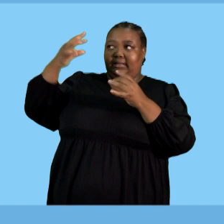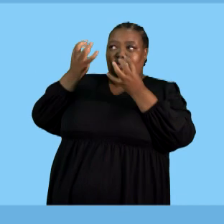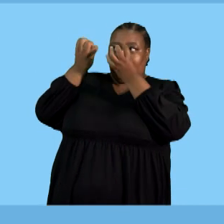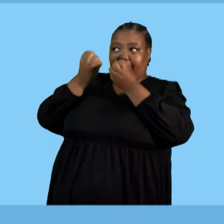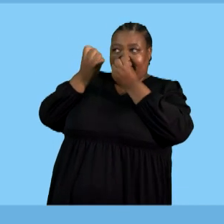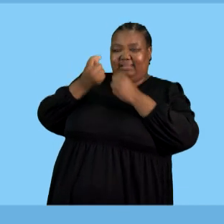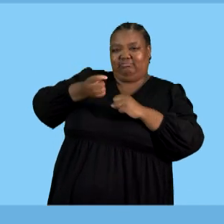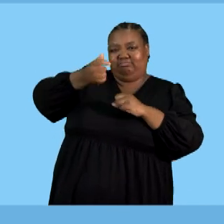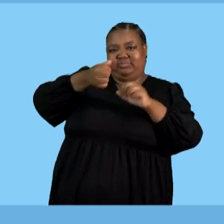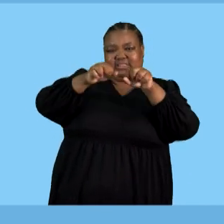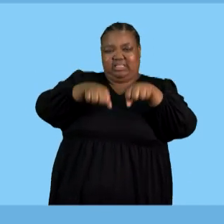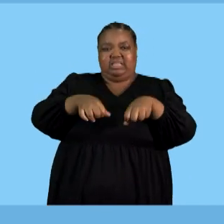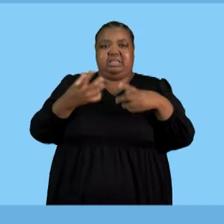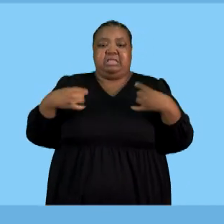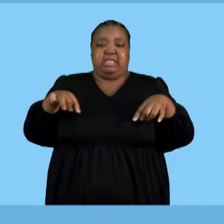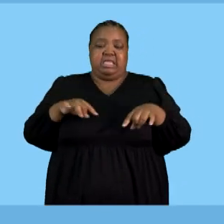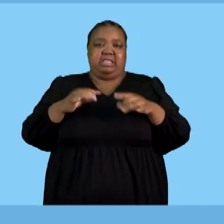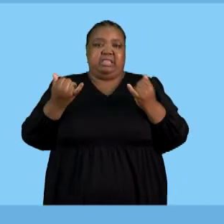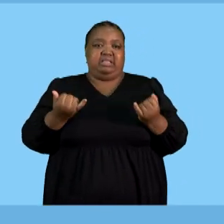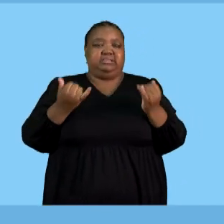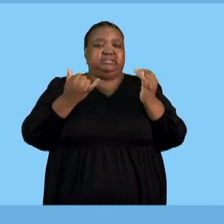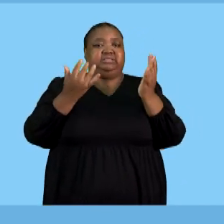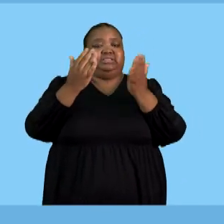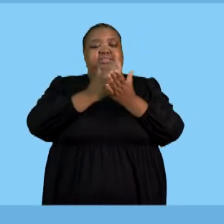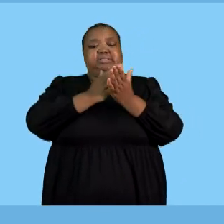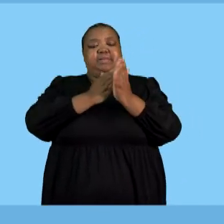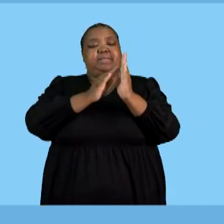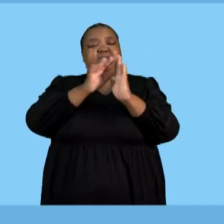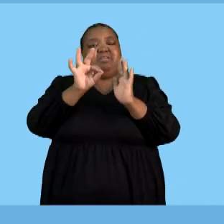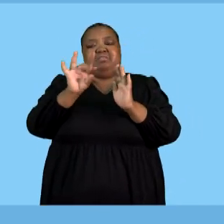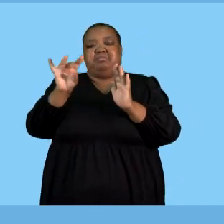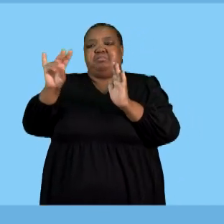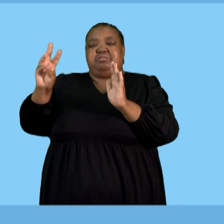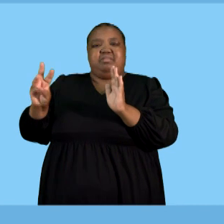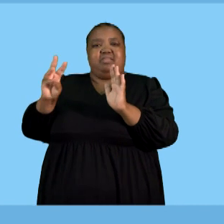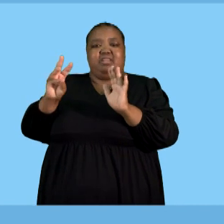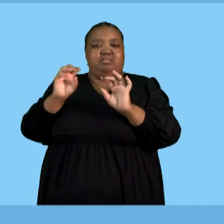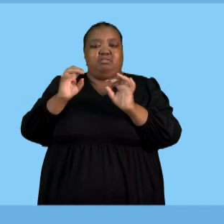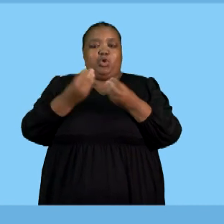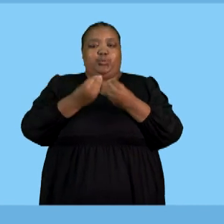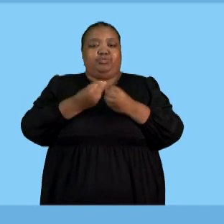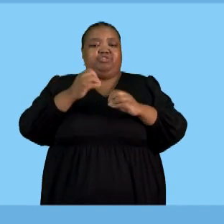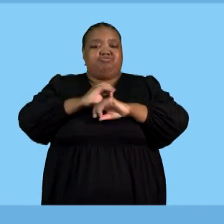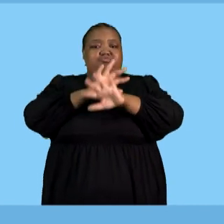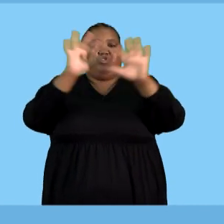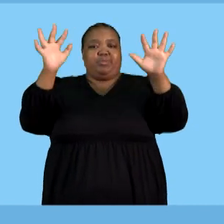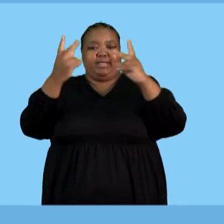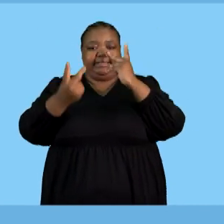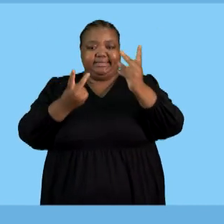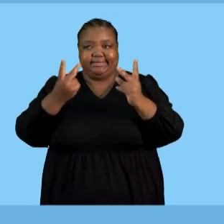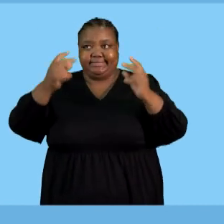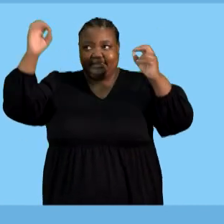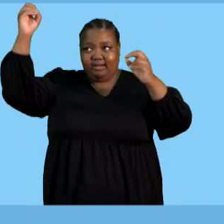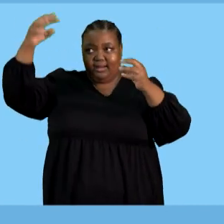light. So now, we are asked if whether we can list some of everyday objects which are transparent.